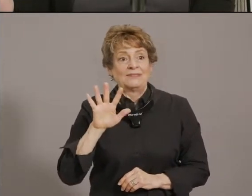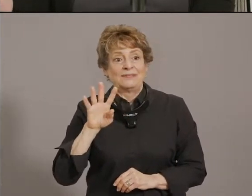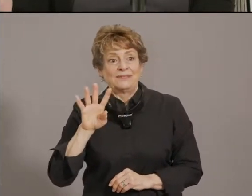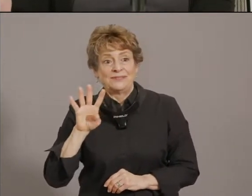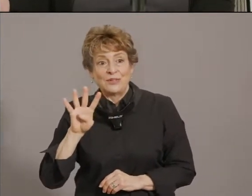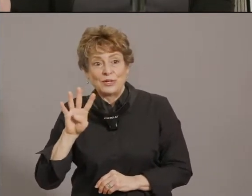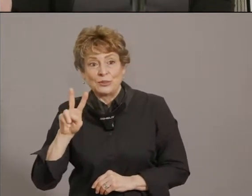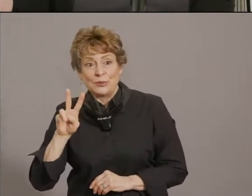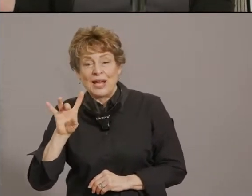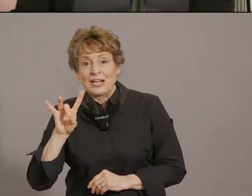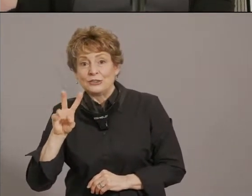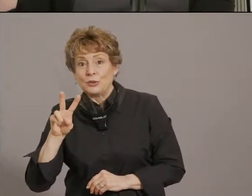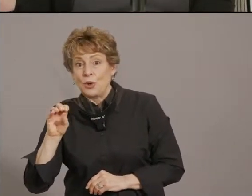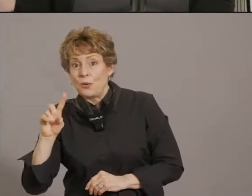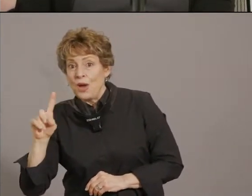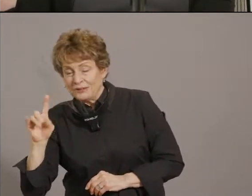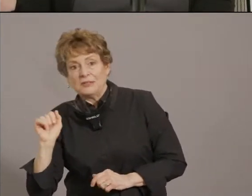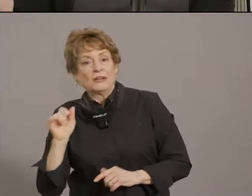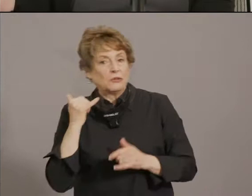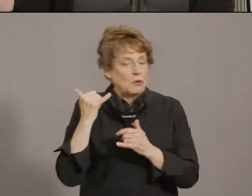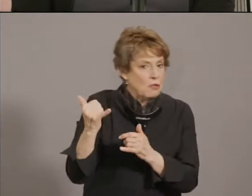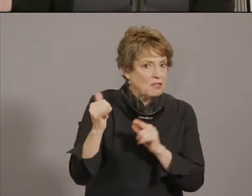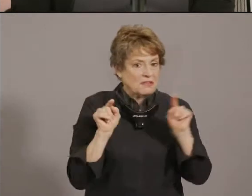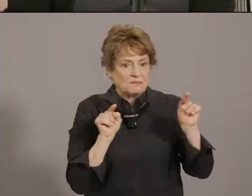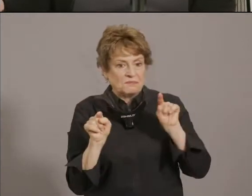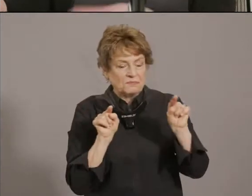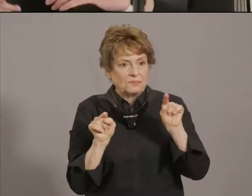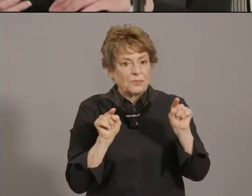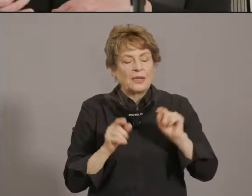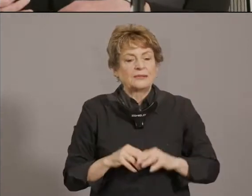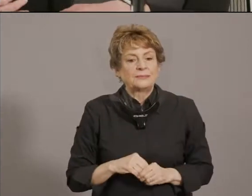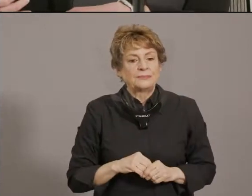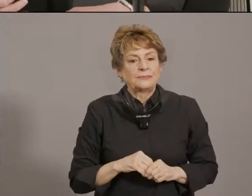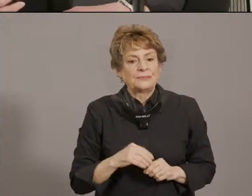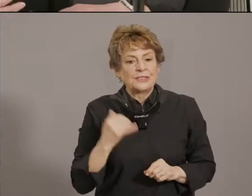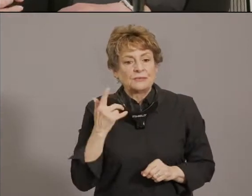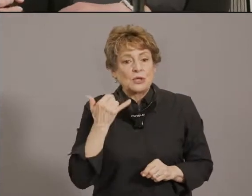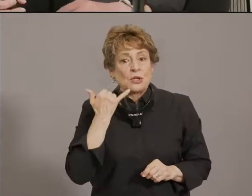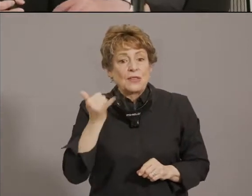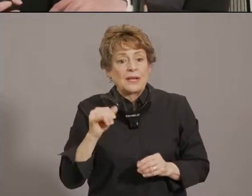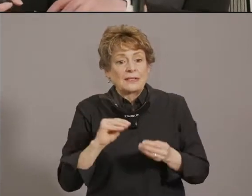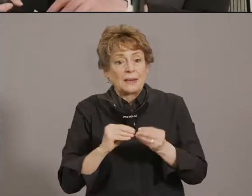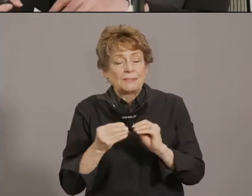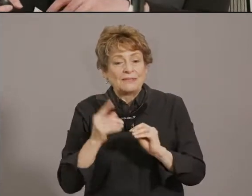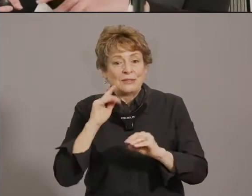number is only going to be able to schedule appointments at sites that are at